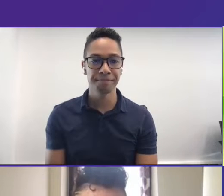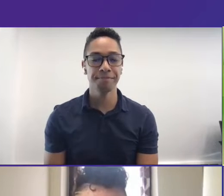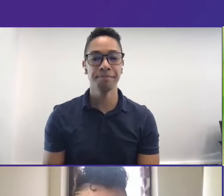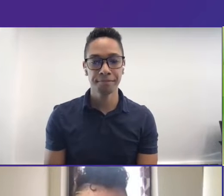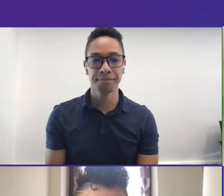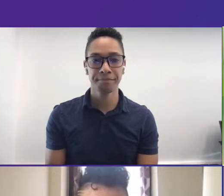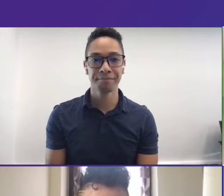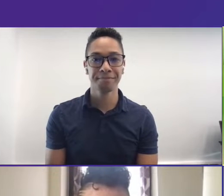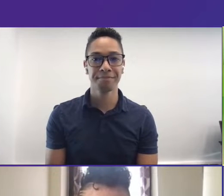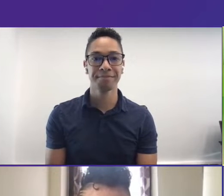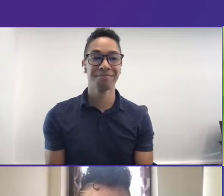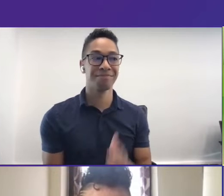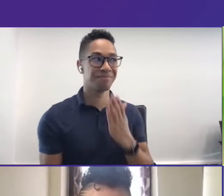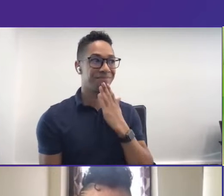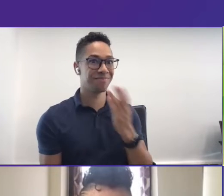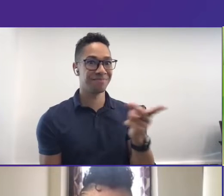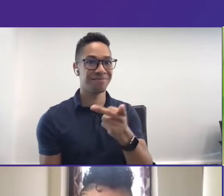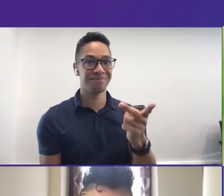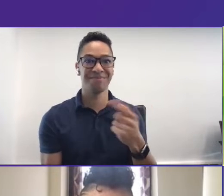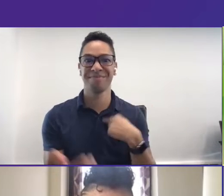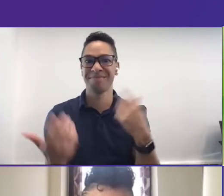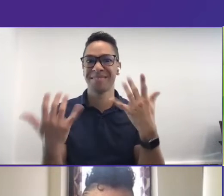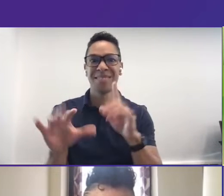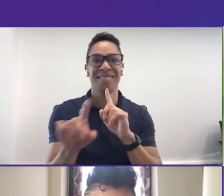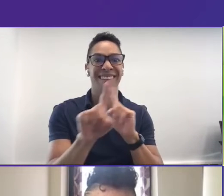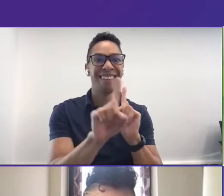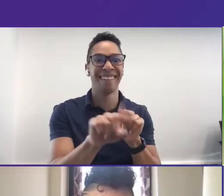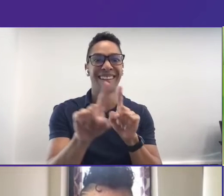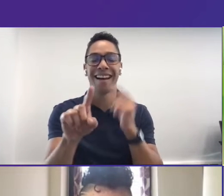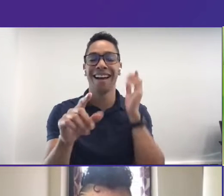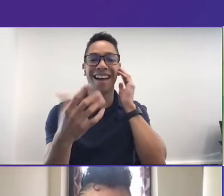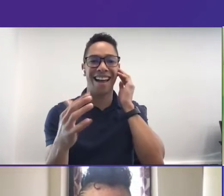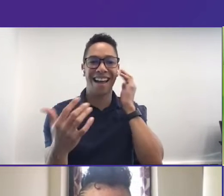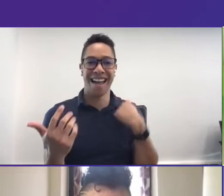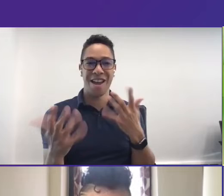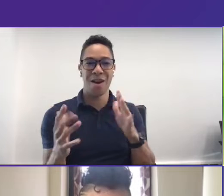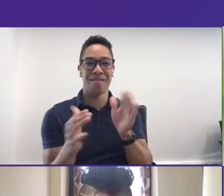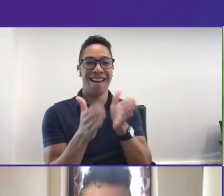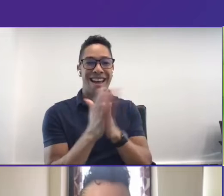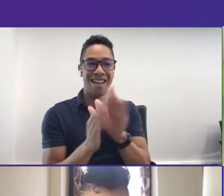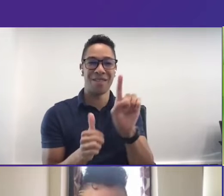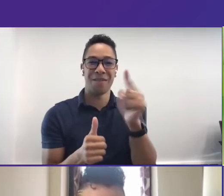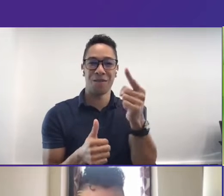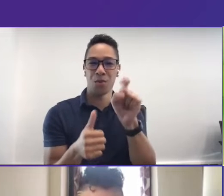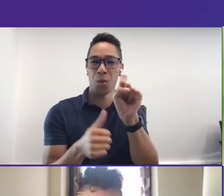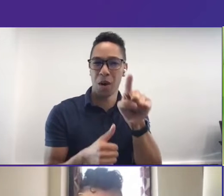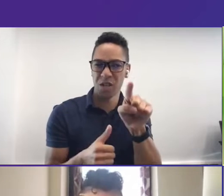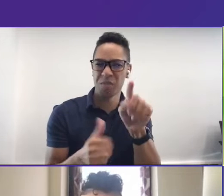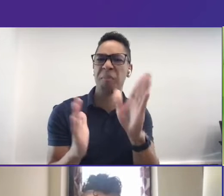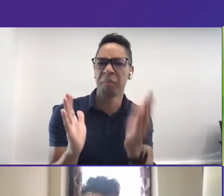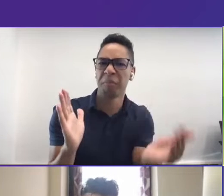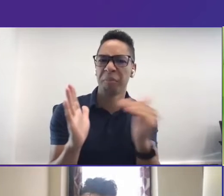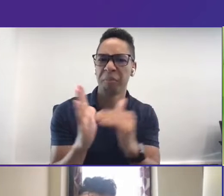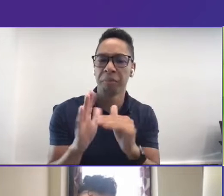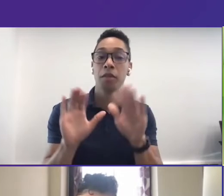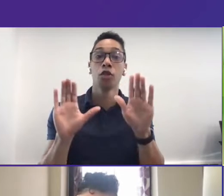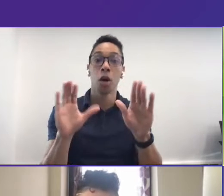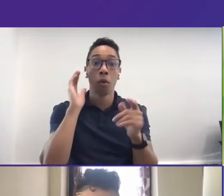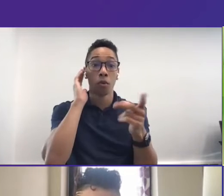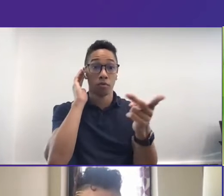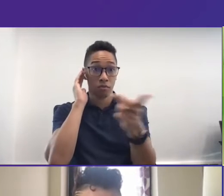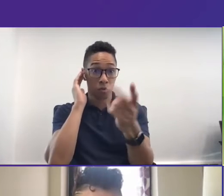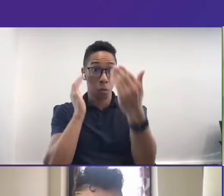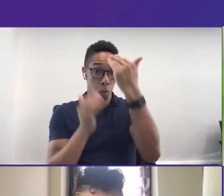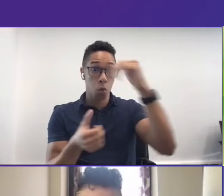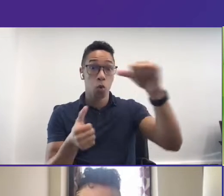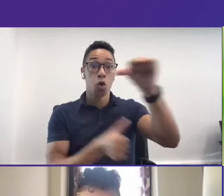Thank you both. I got so excited I went ahead and asked the first question, but I'm going to say it again. So the both of you know each other